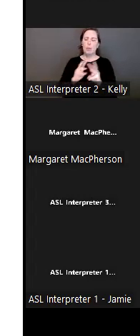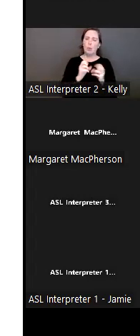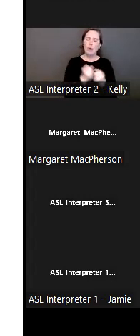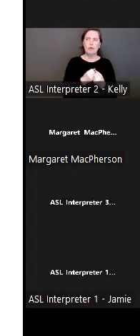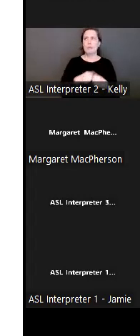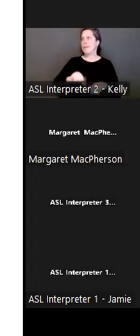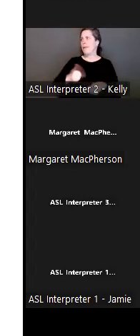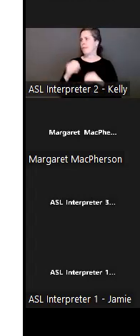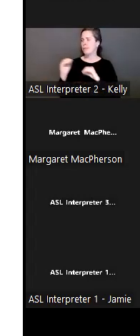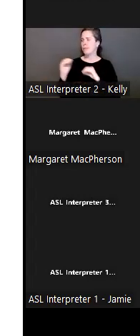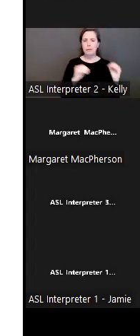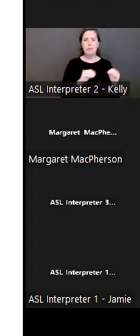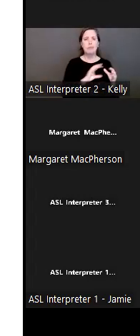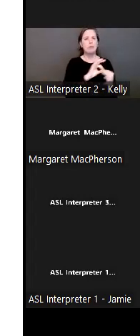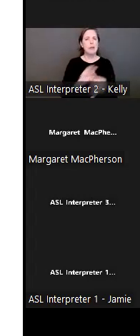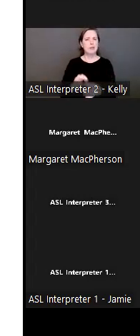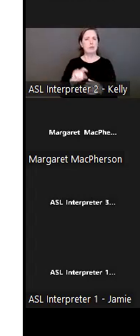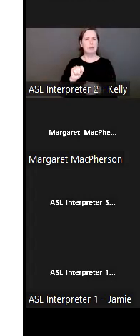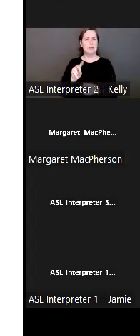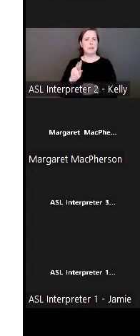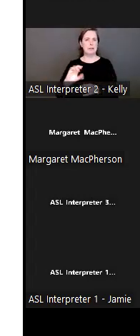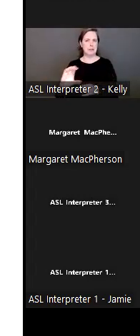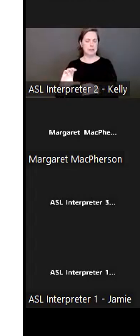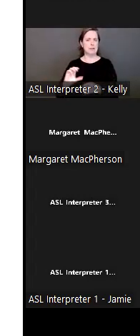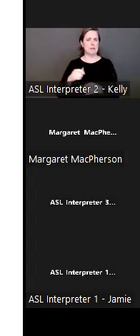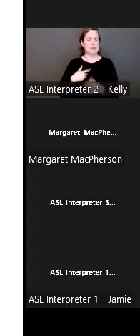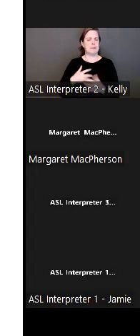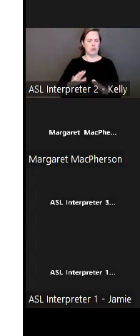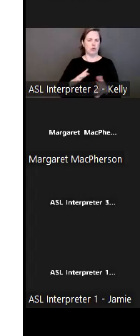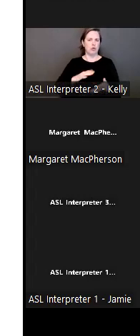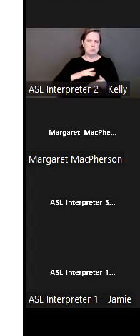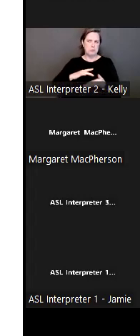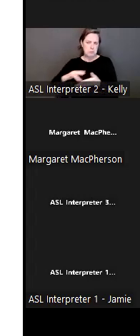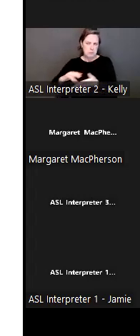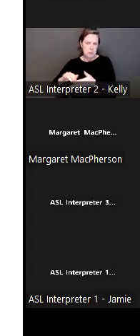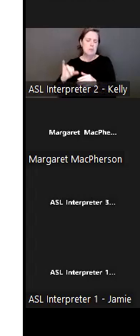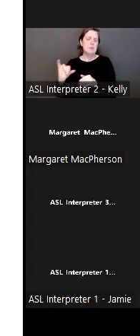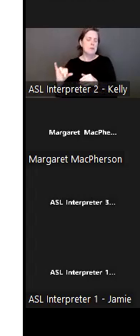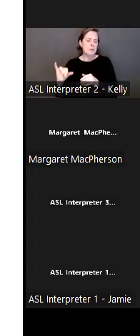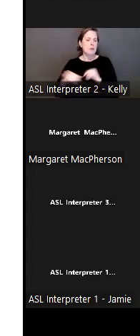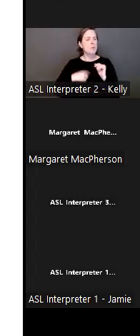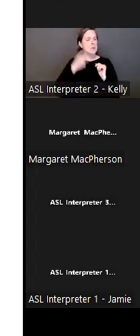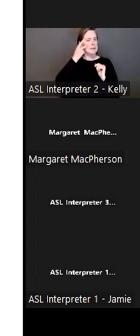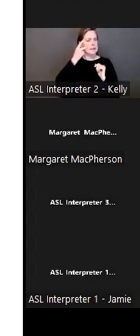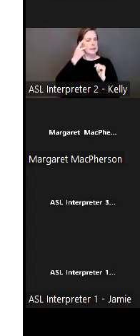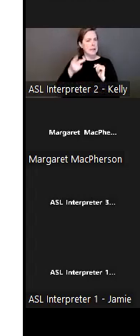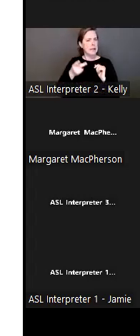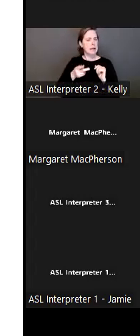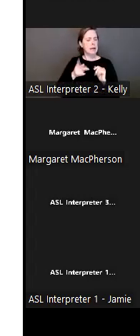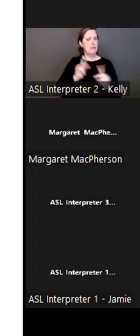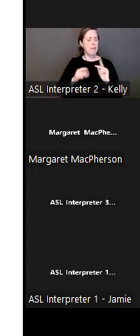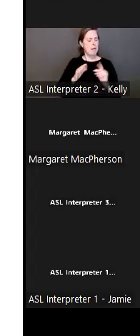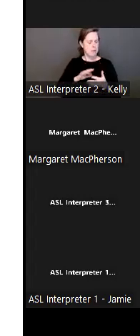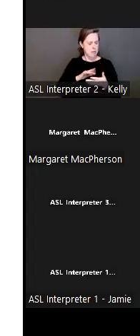evaluated the impact of that teaching and learning. And we see where people sort of have these aha moments. And